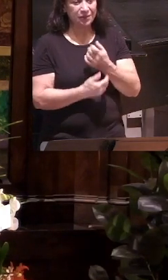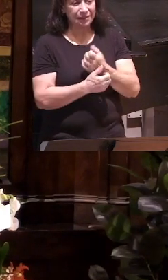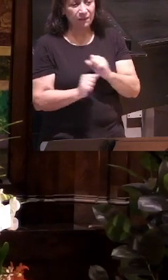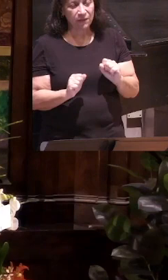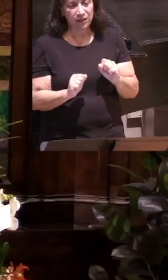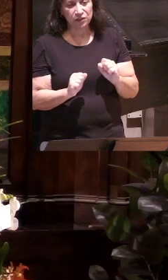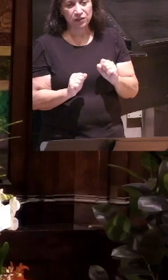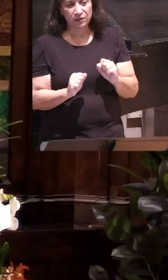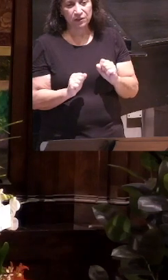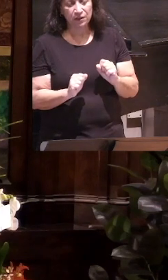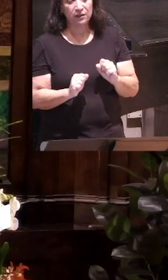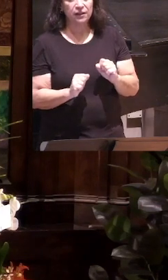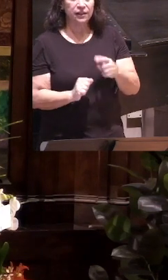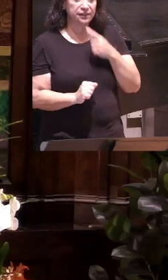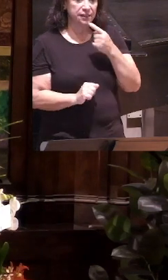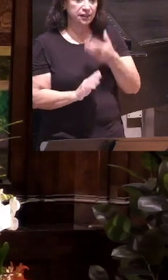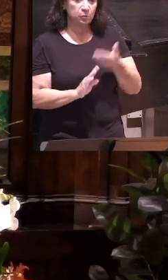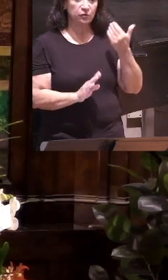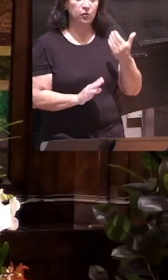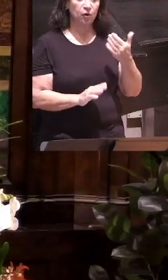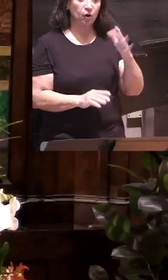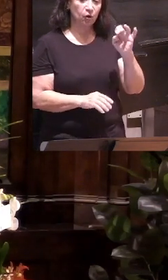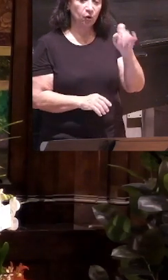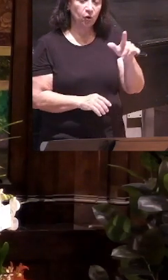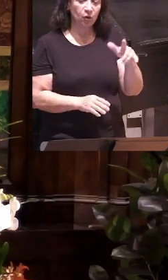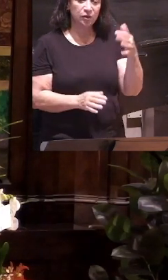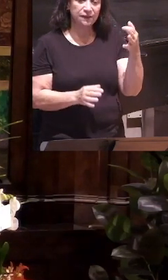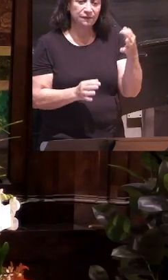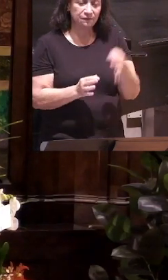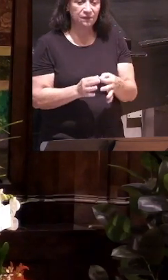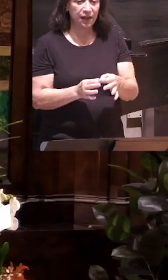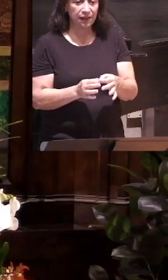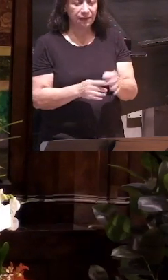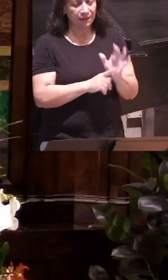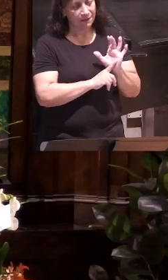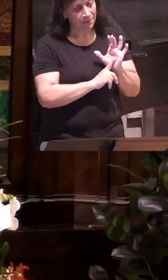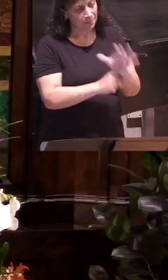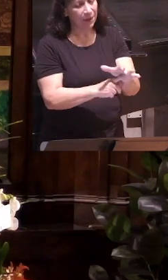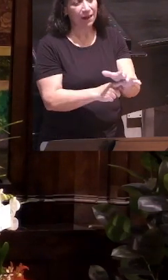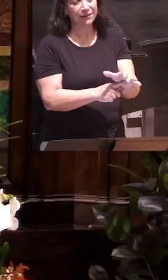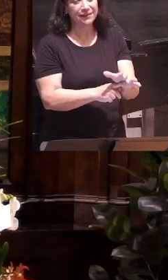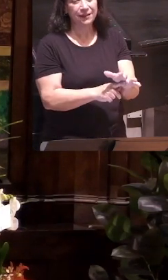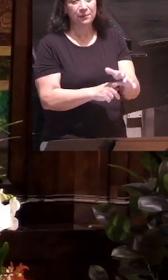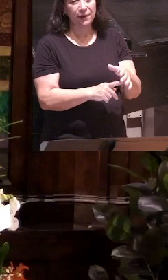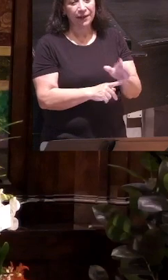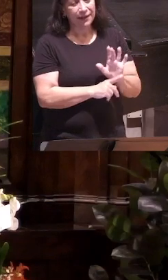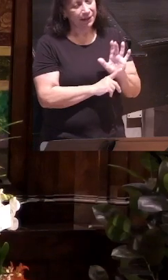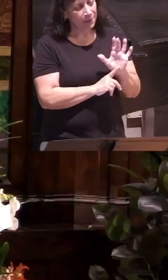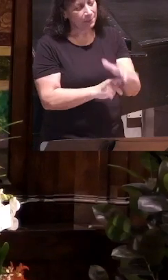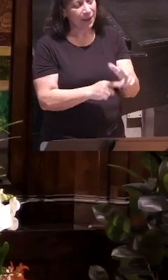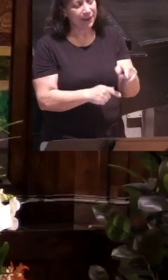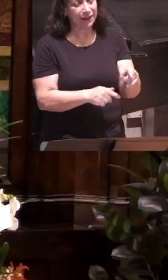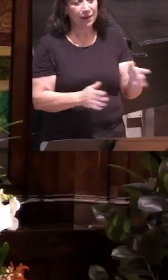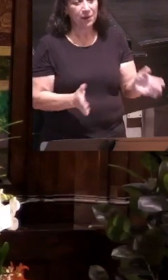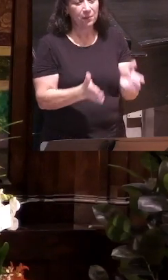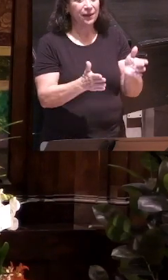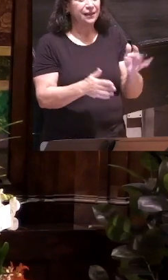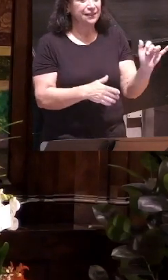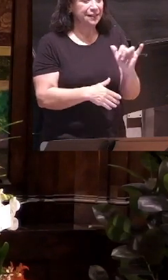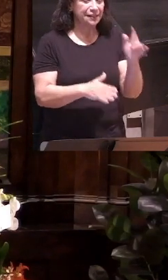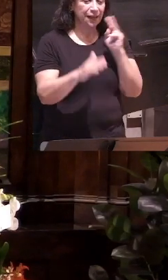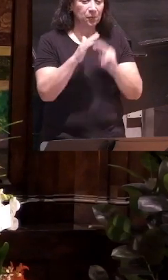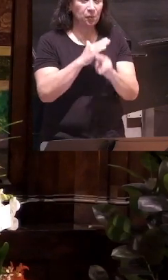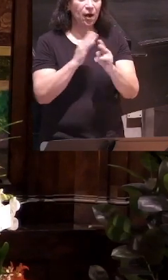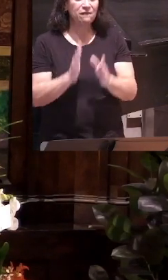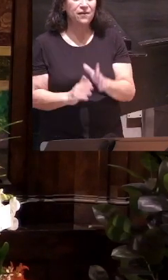salvation. As I said, Earl's faith compelled him. It compelled him, as the prophet